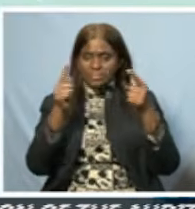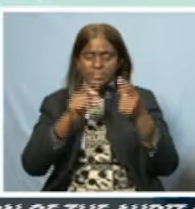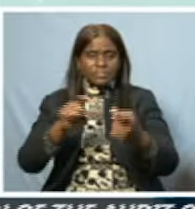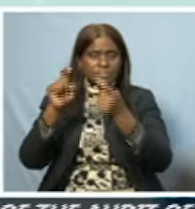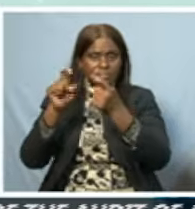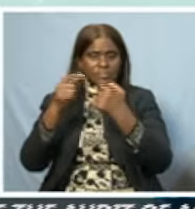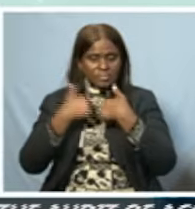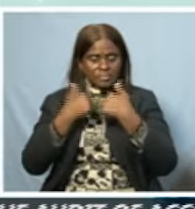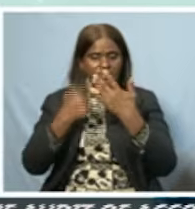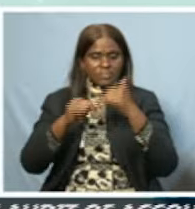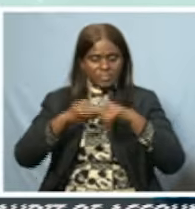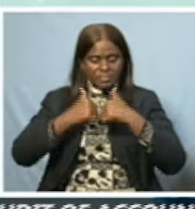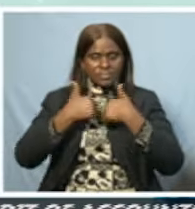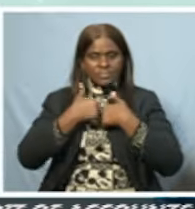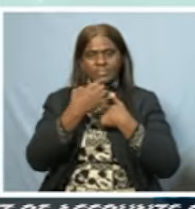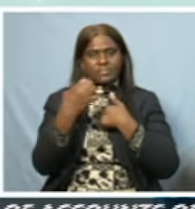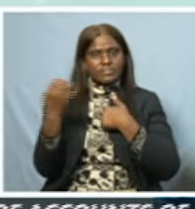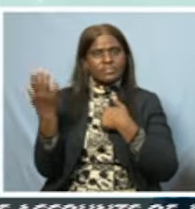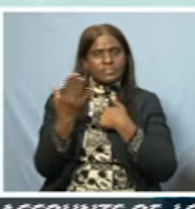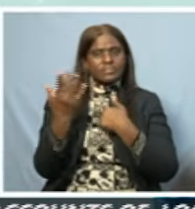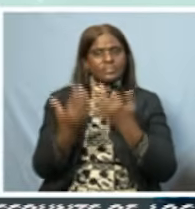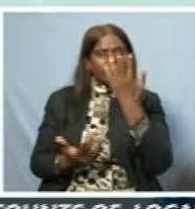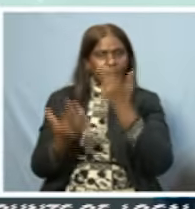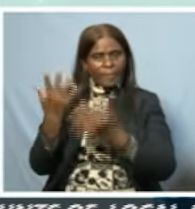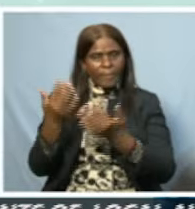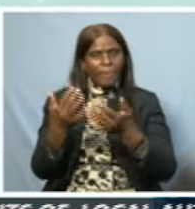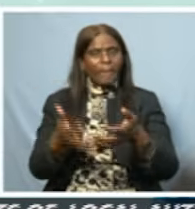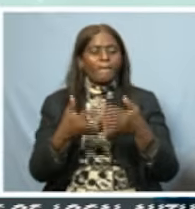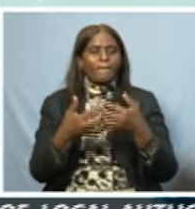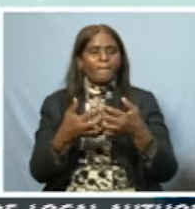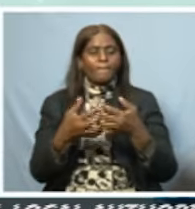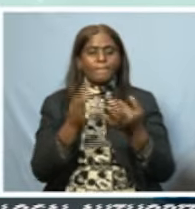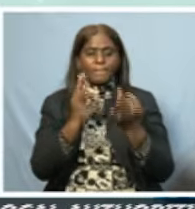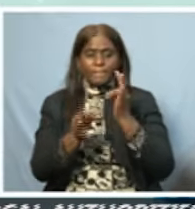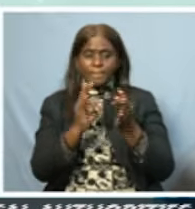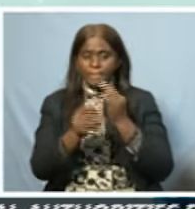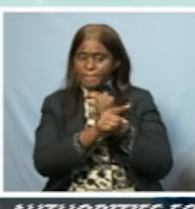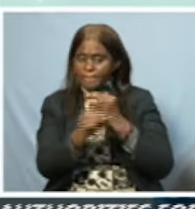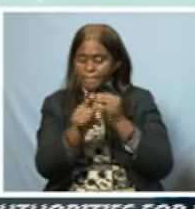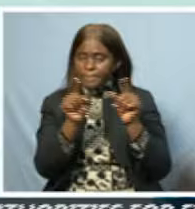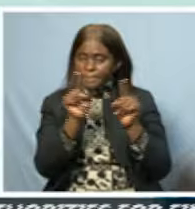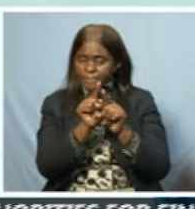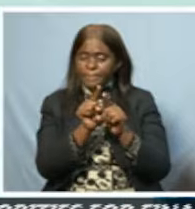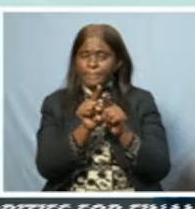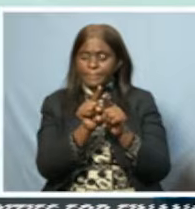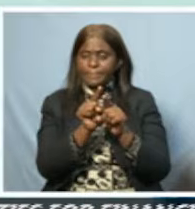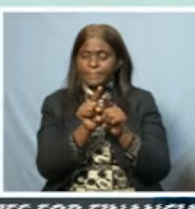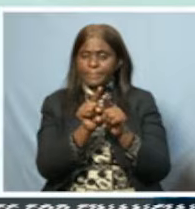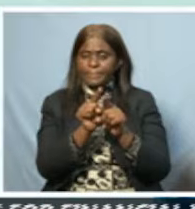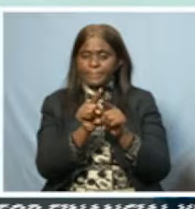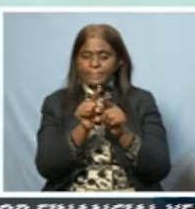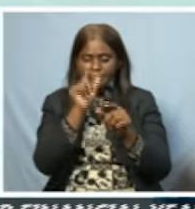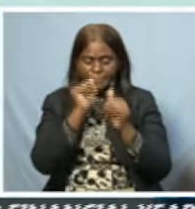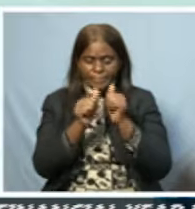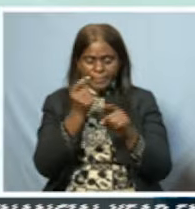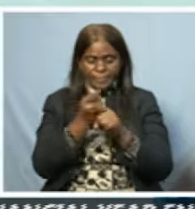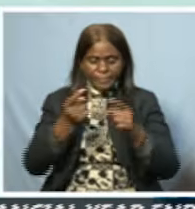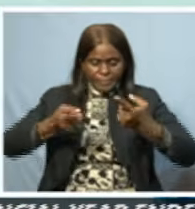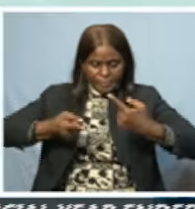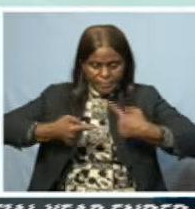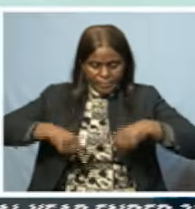challenge we have is that of the equipment, the fire tender. If this is a, because from